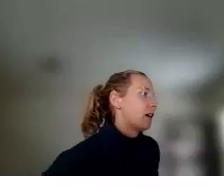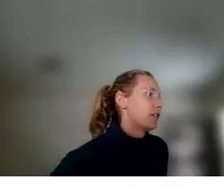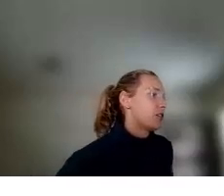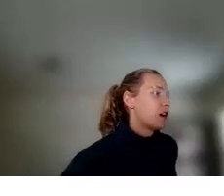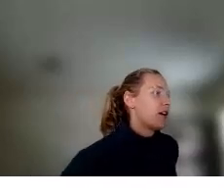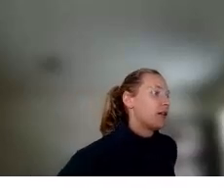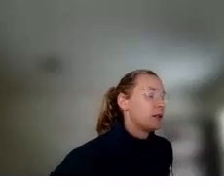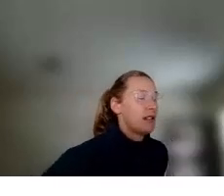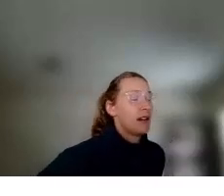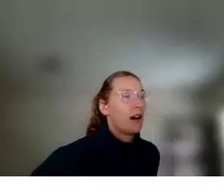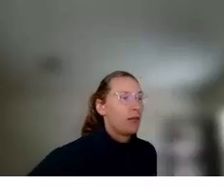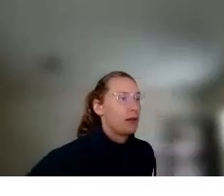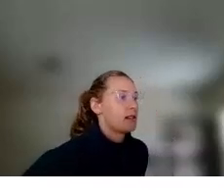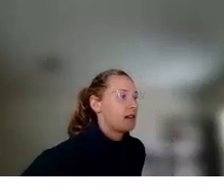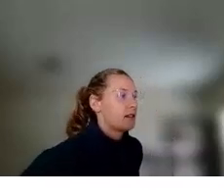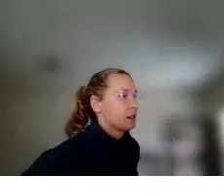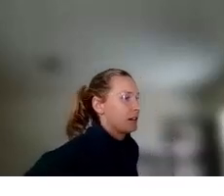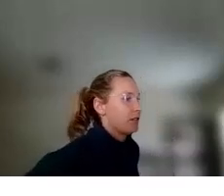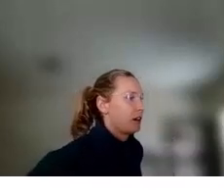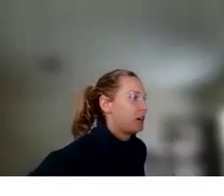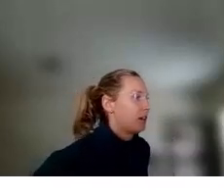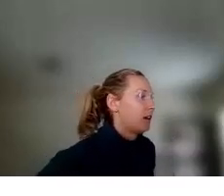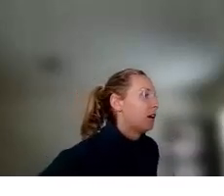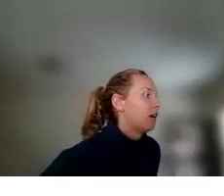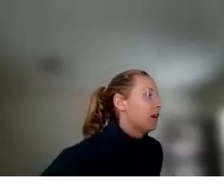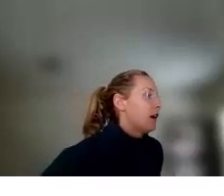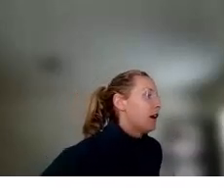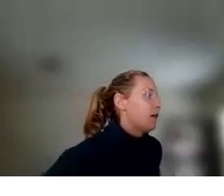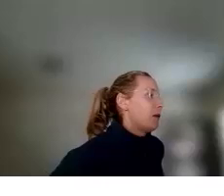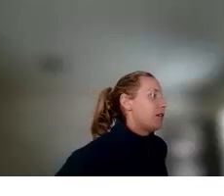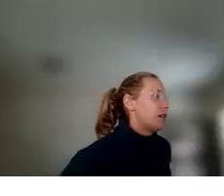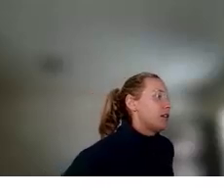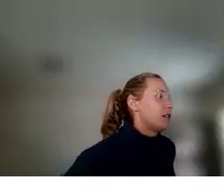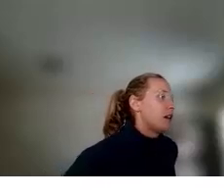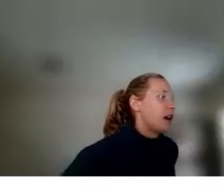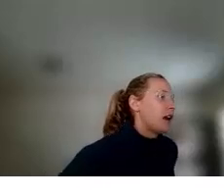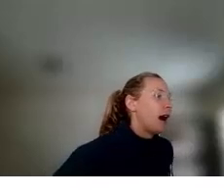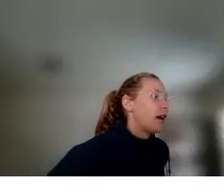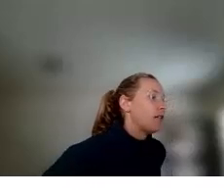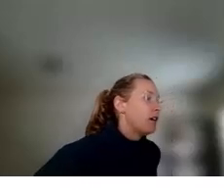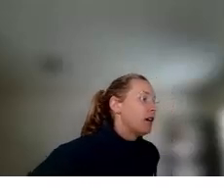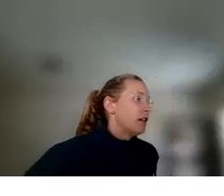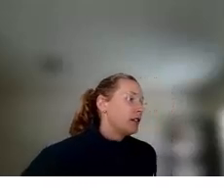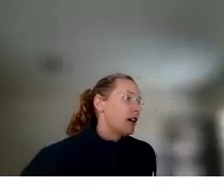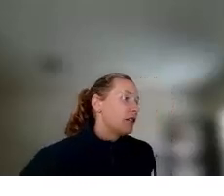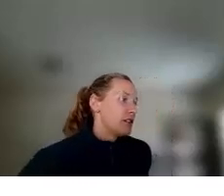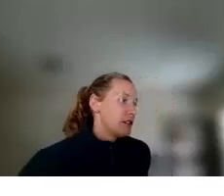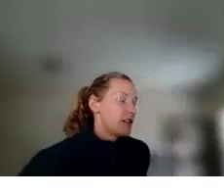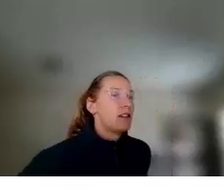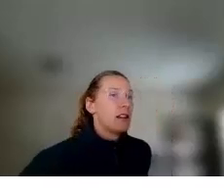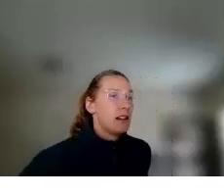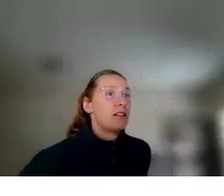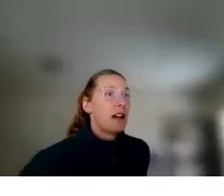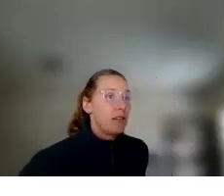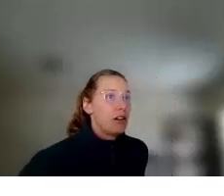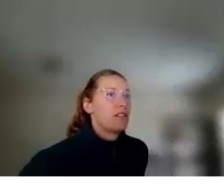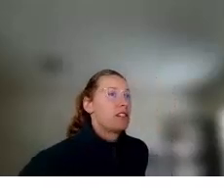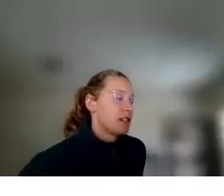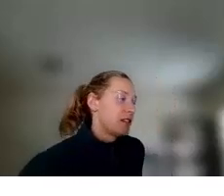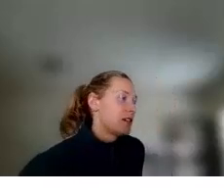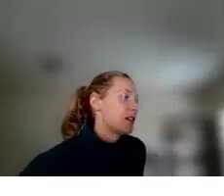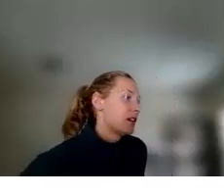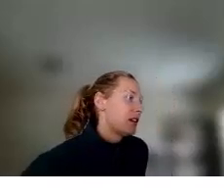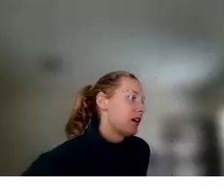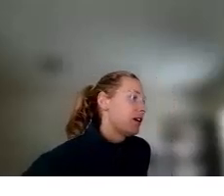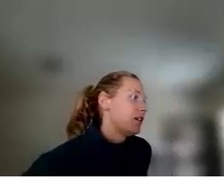why and how the child would decompensate significantly if they did not have the level